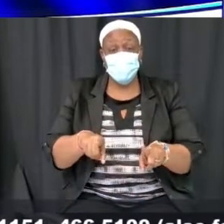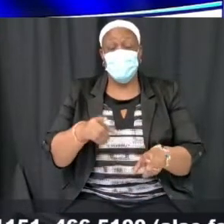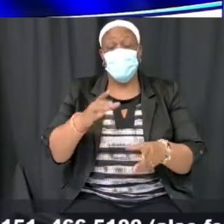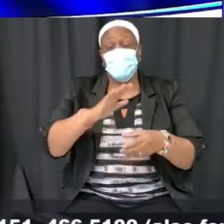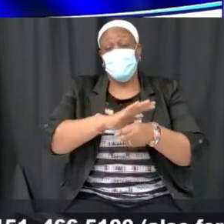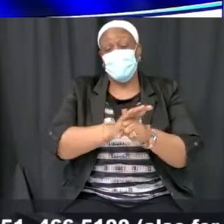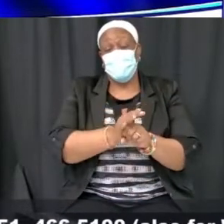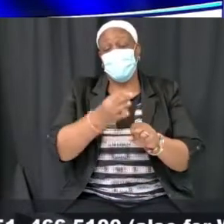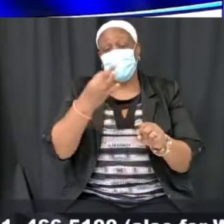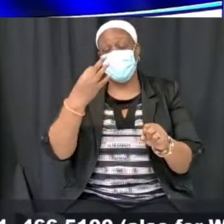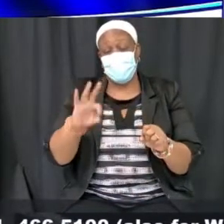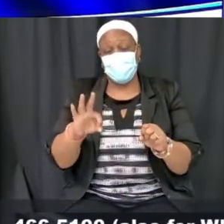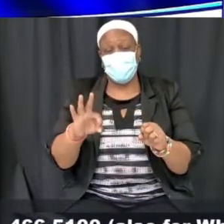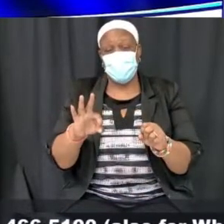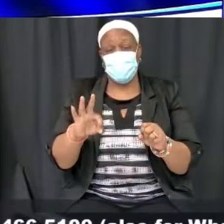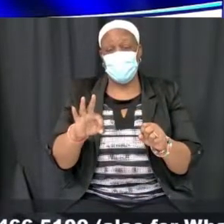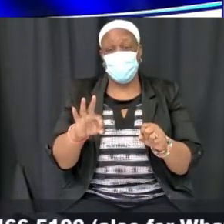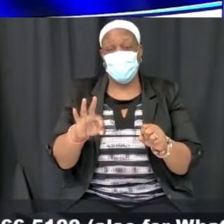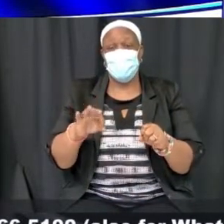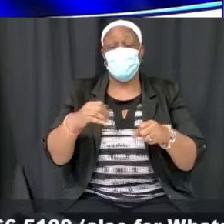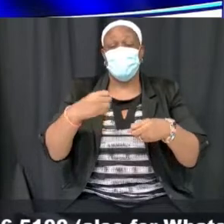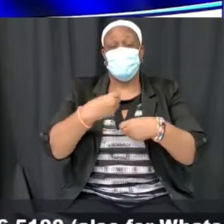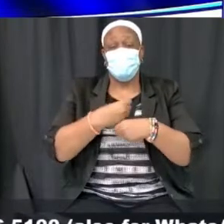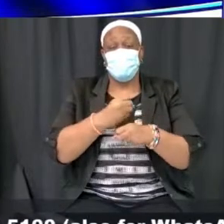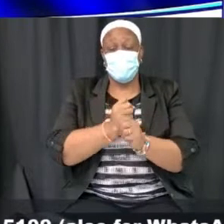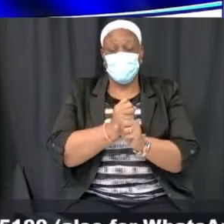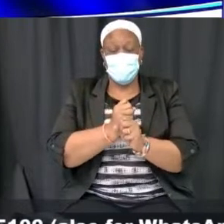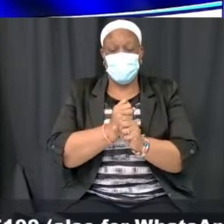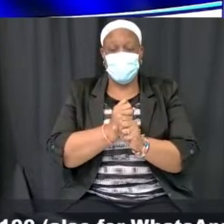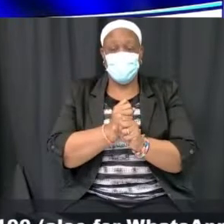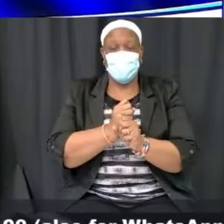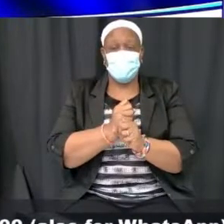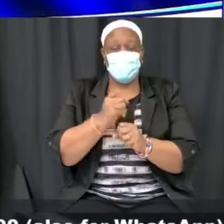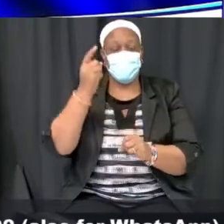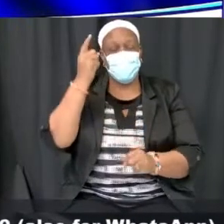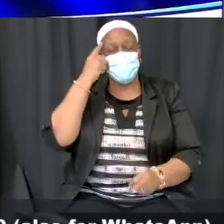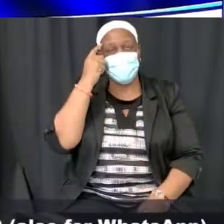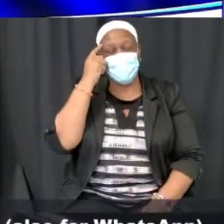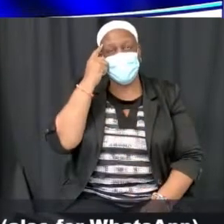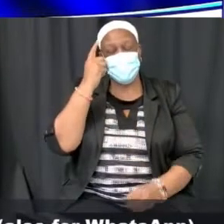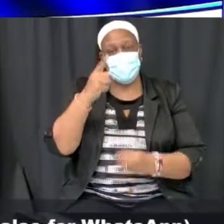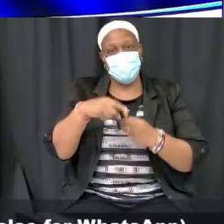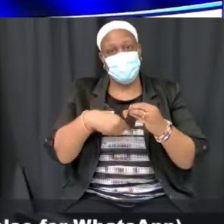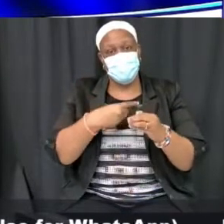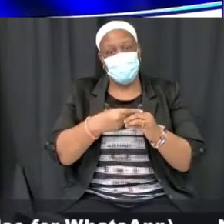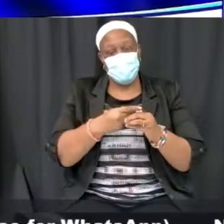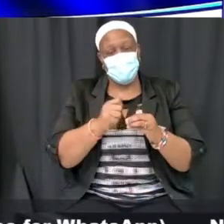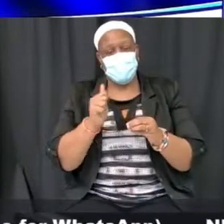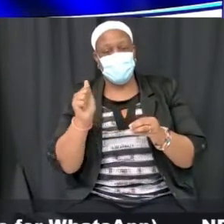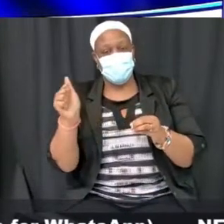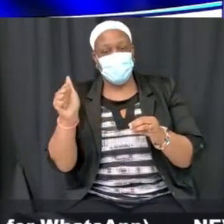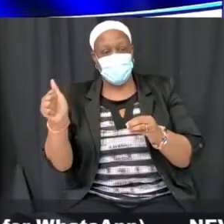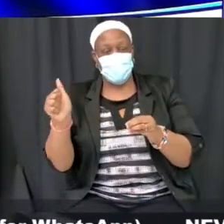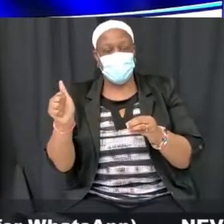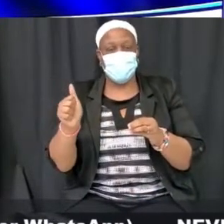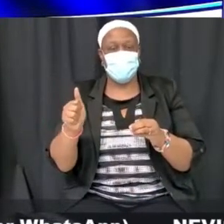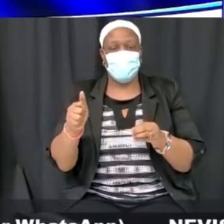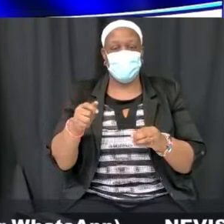COVID-19 pandemic is now causing me to insert some of my own old